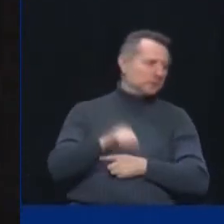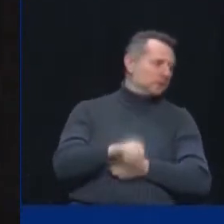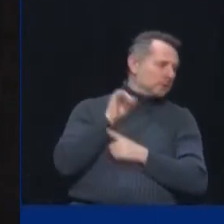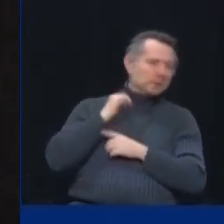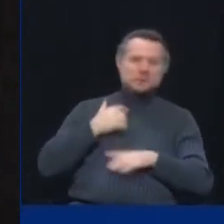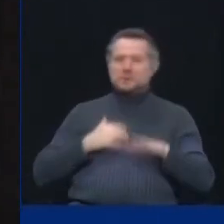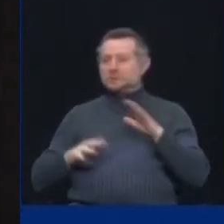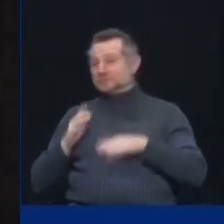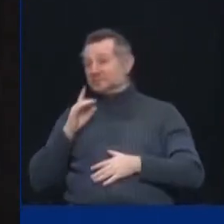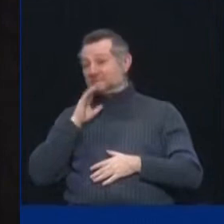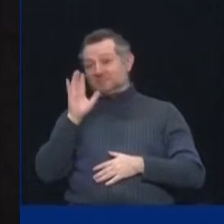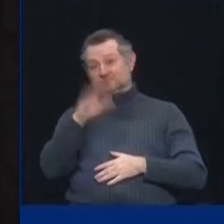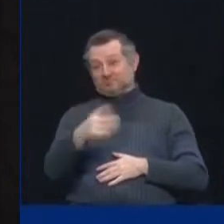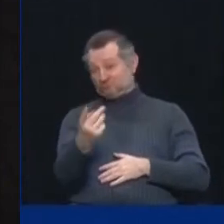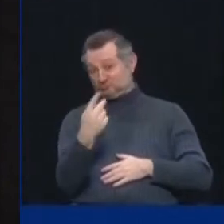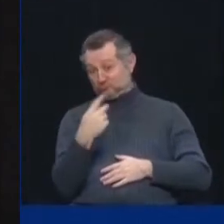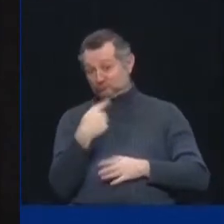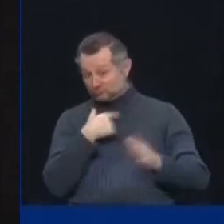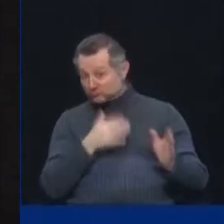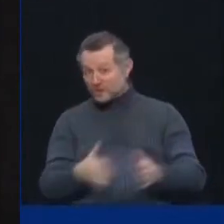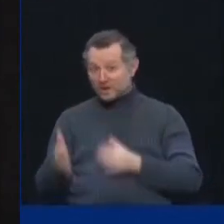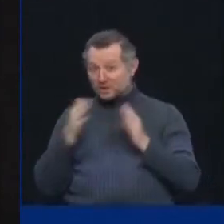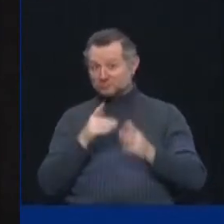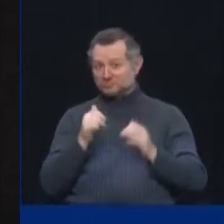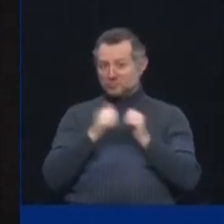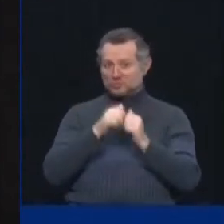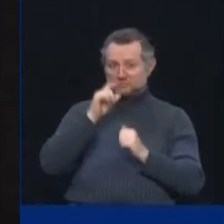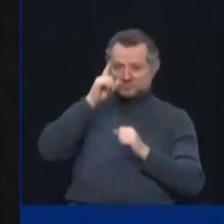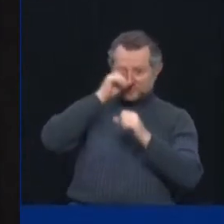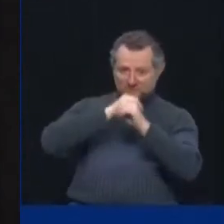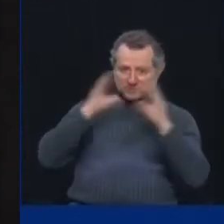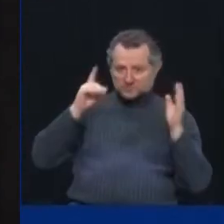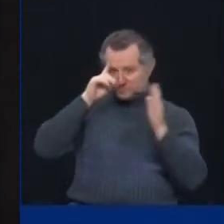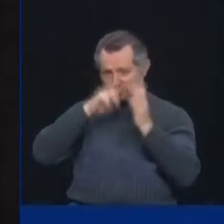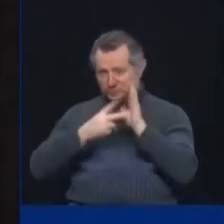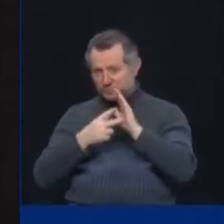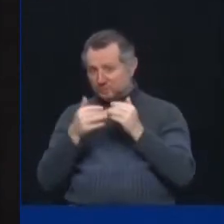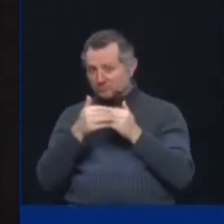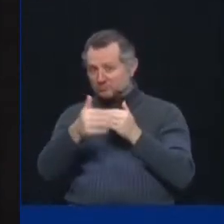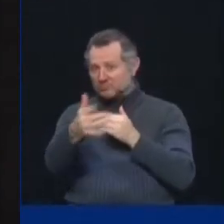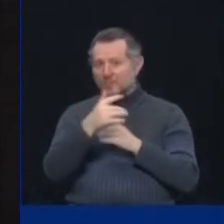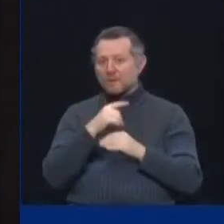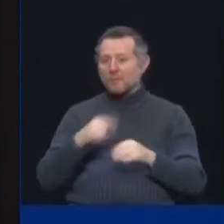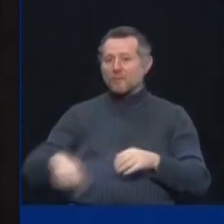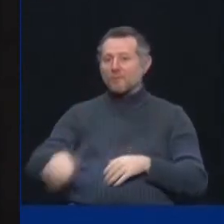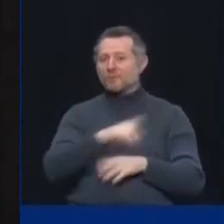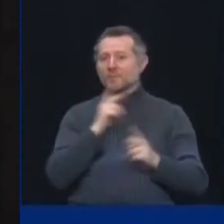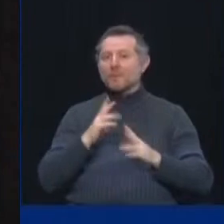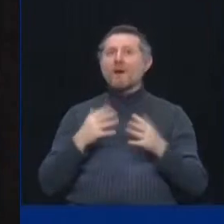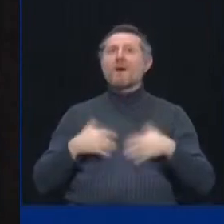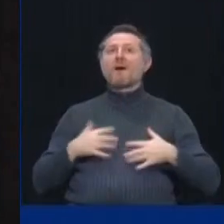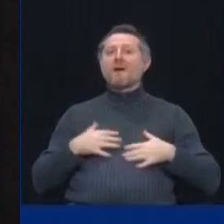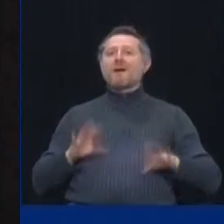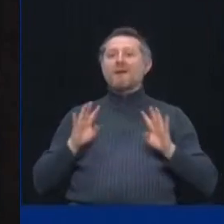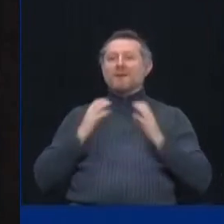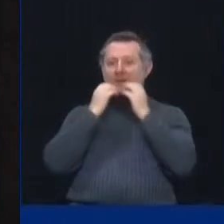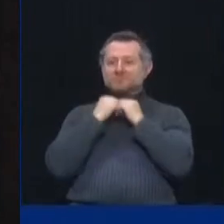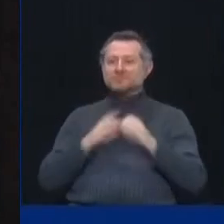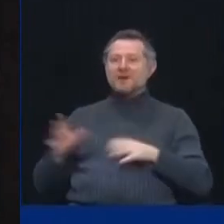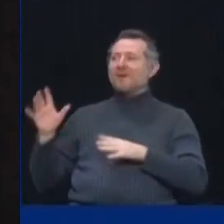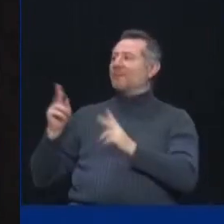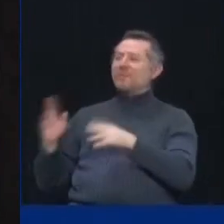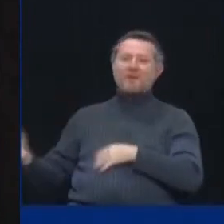purpose, when you have folks who really care about every single New Yorker, not just a few, when you have